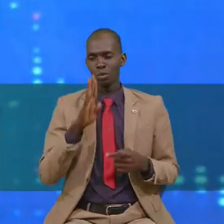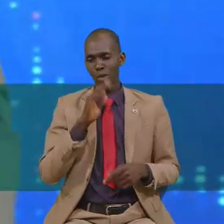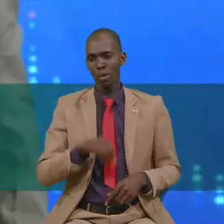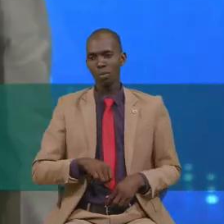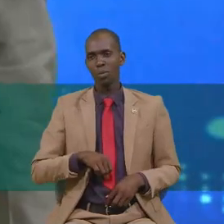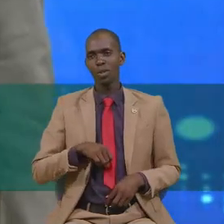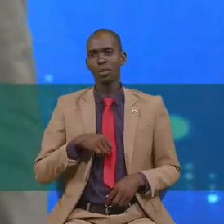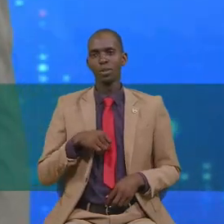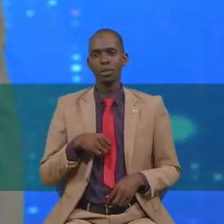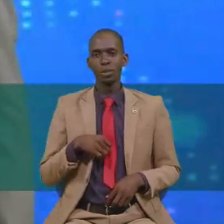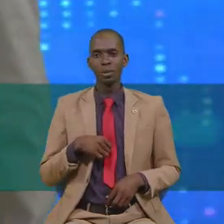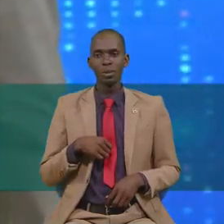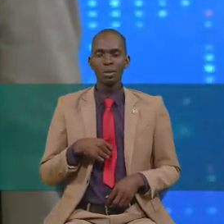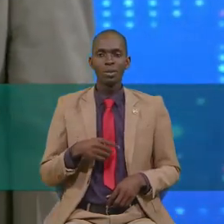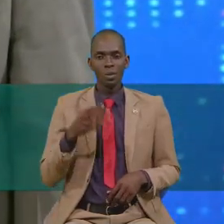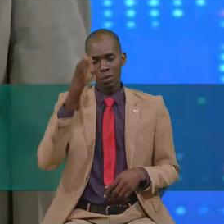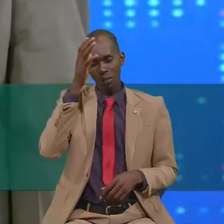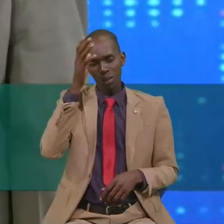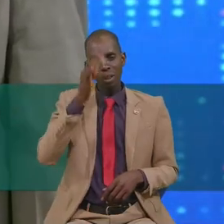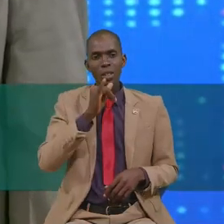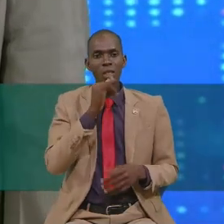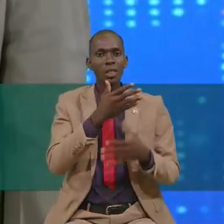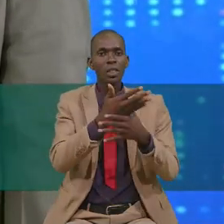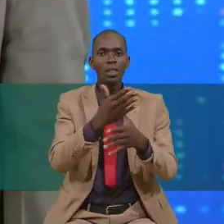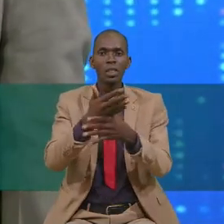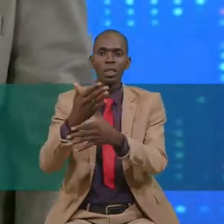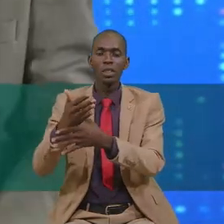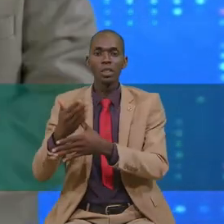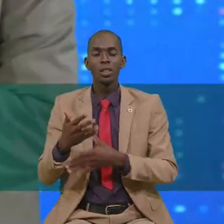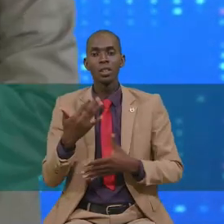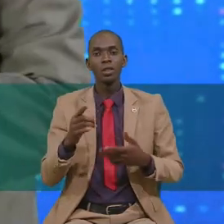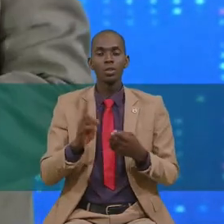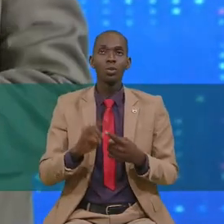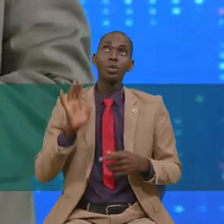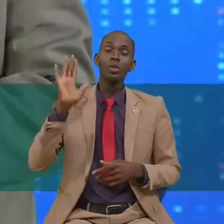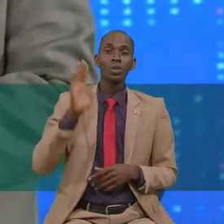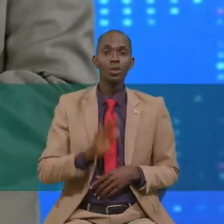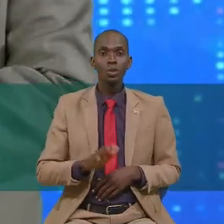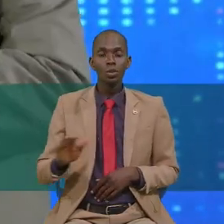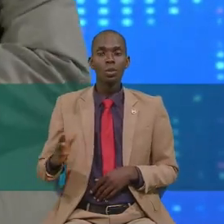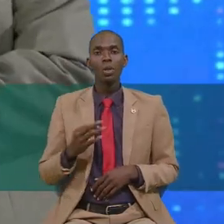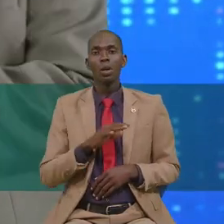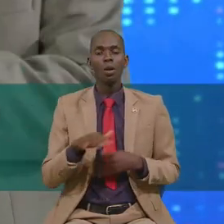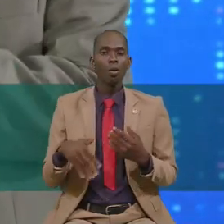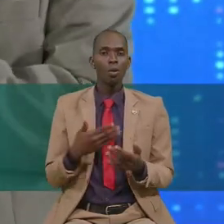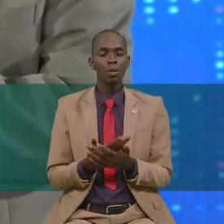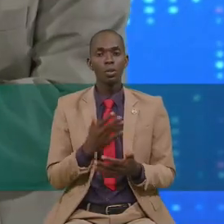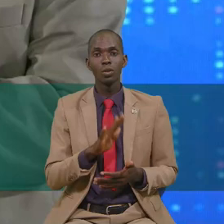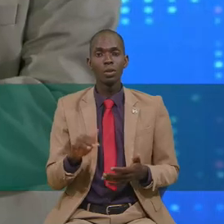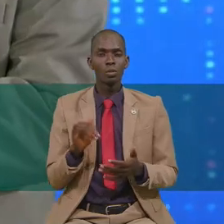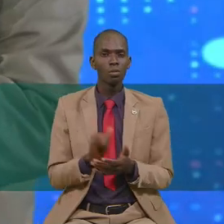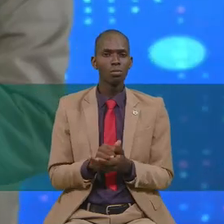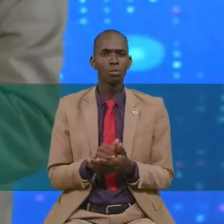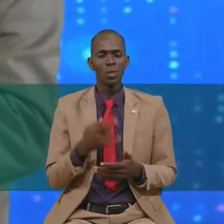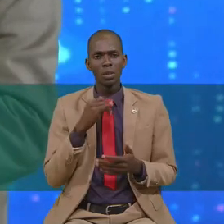know, the father is distributing something to all his children, and one of the children, I don't want to be proud. My son,